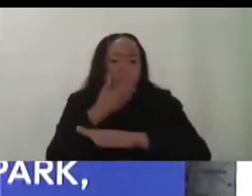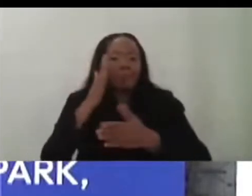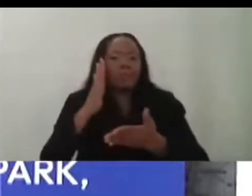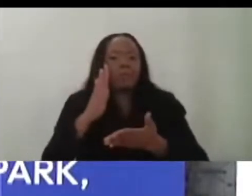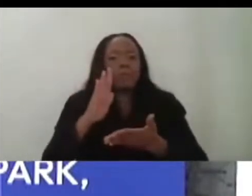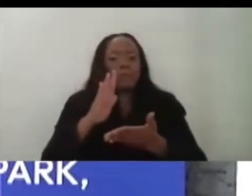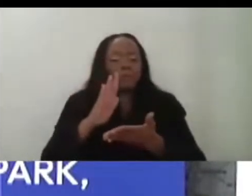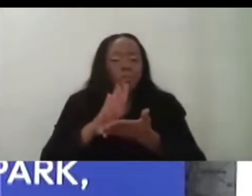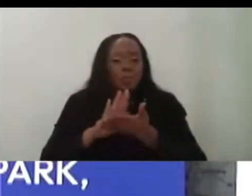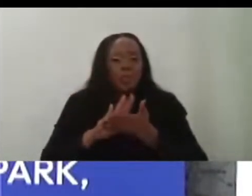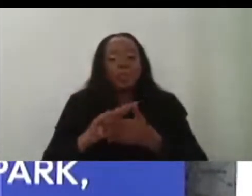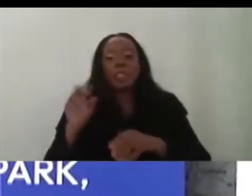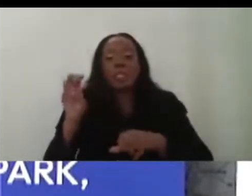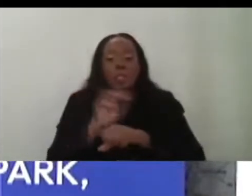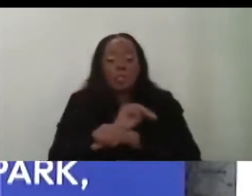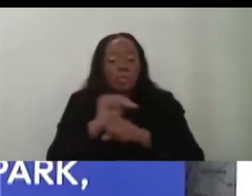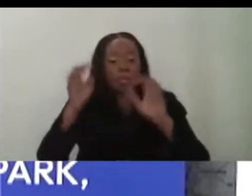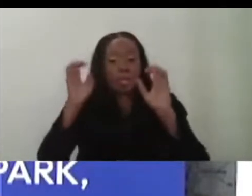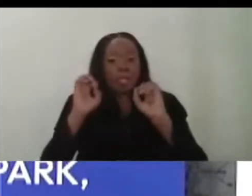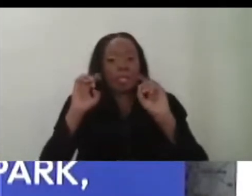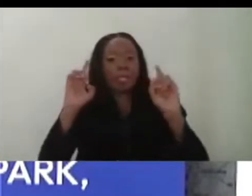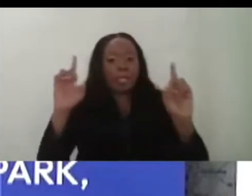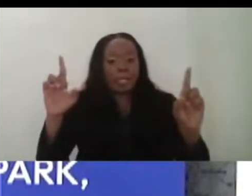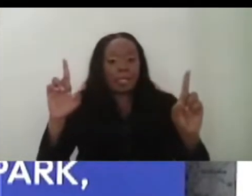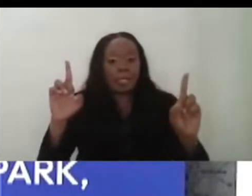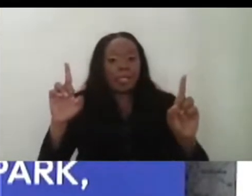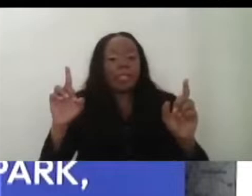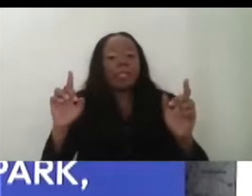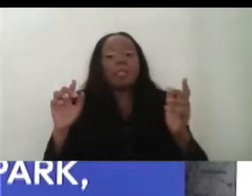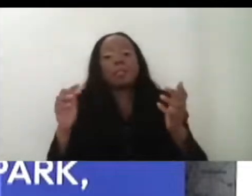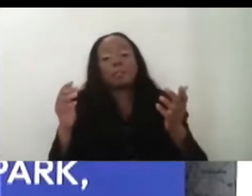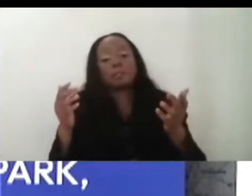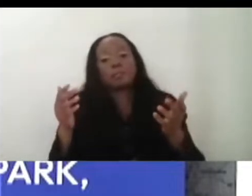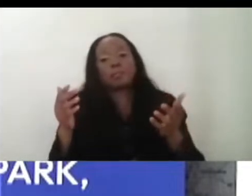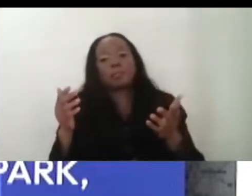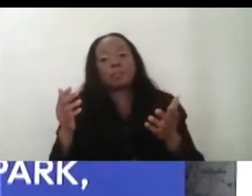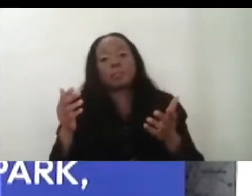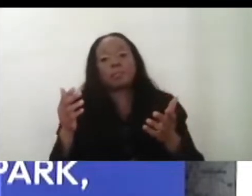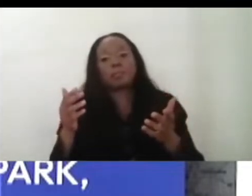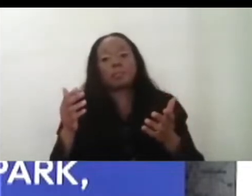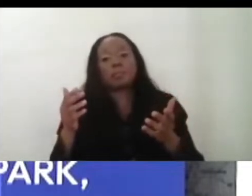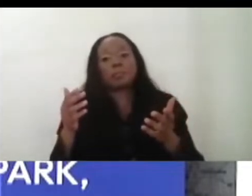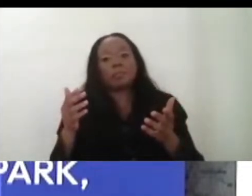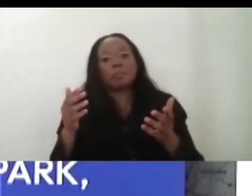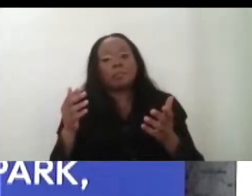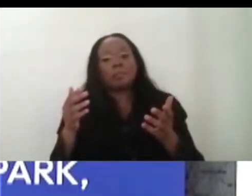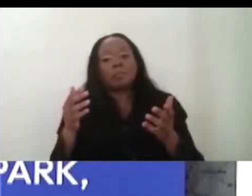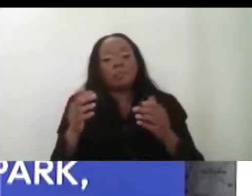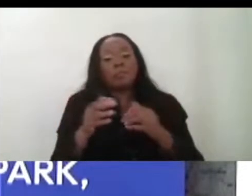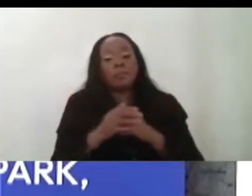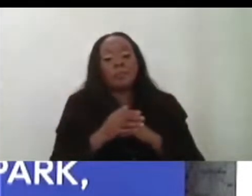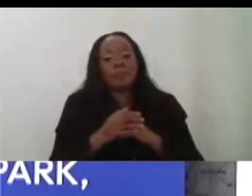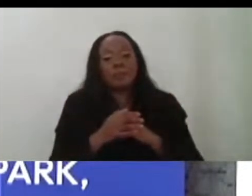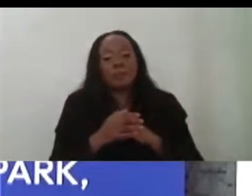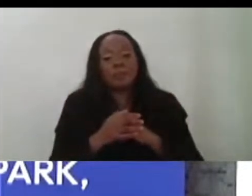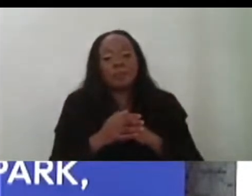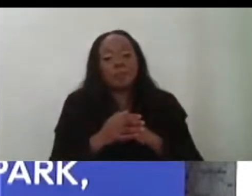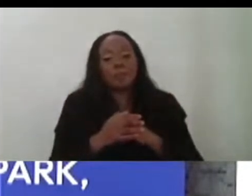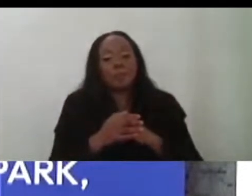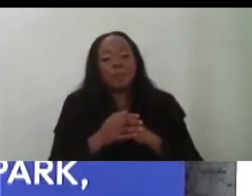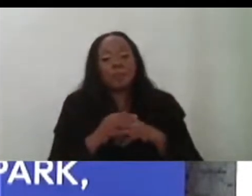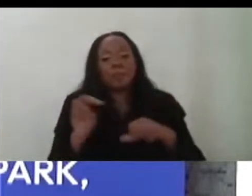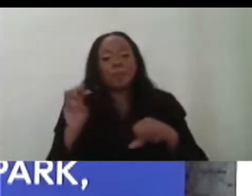of Education, they have sought to, on a continuous basis, look to see where they